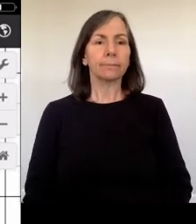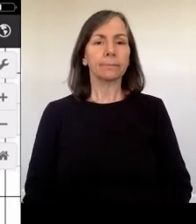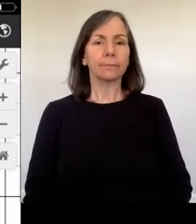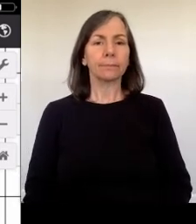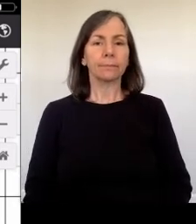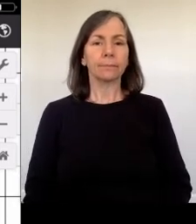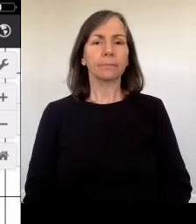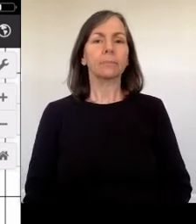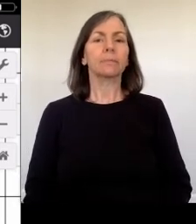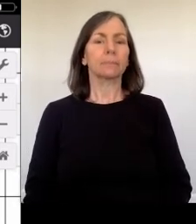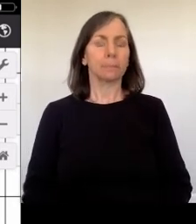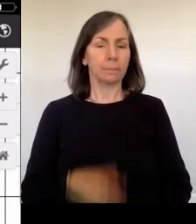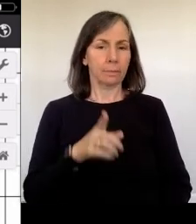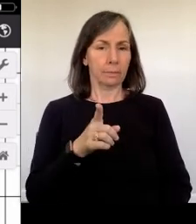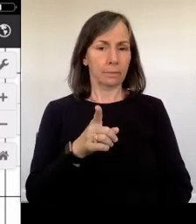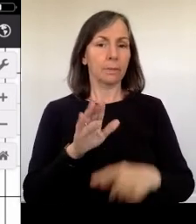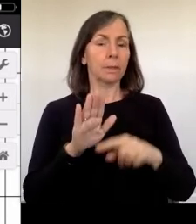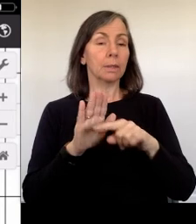negative